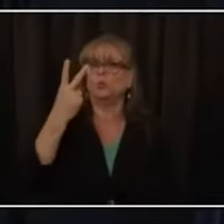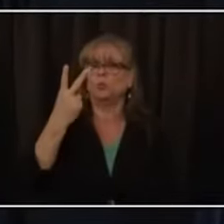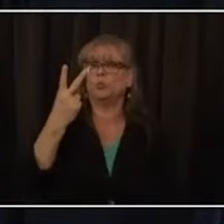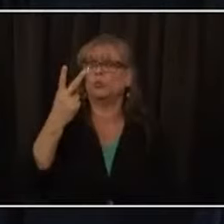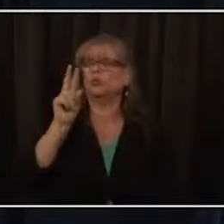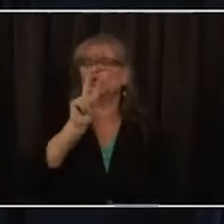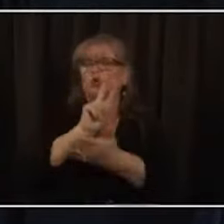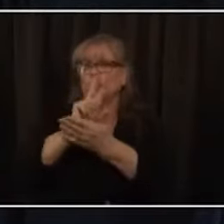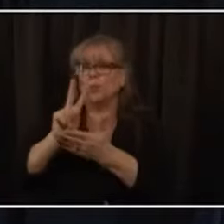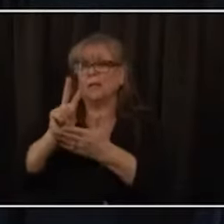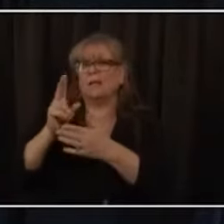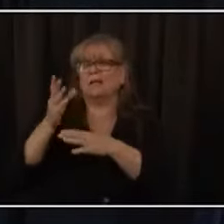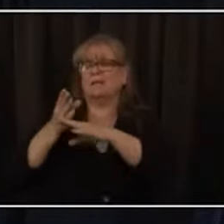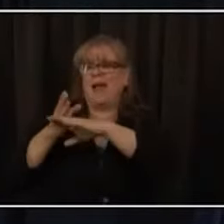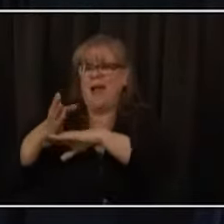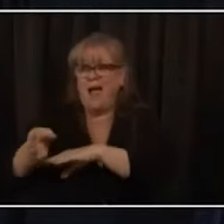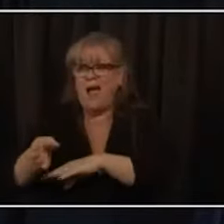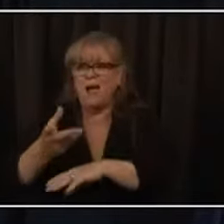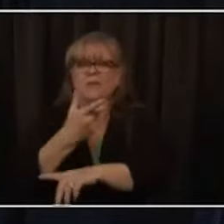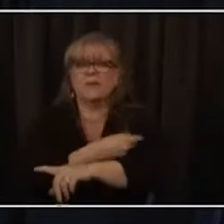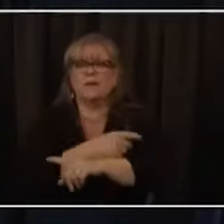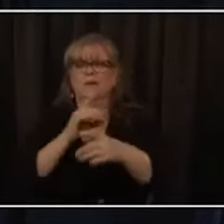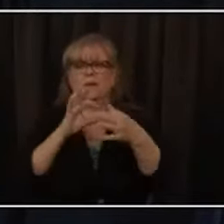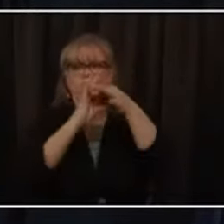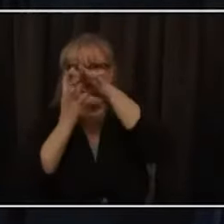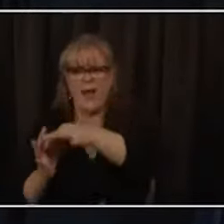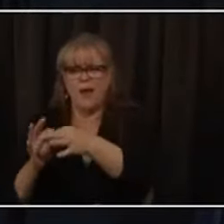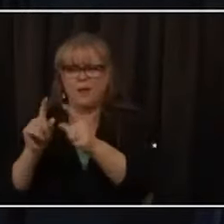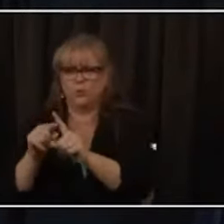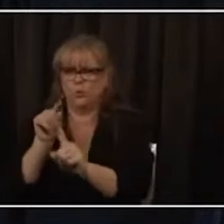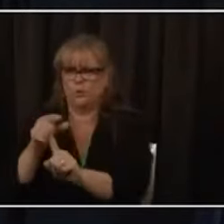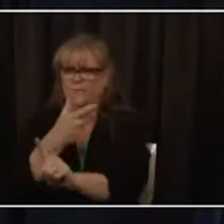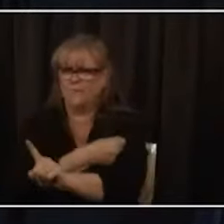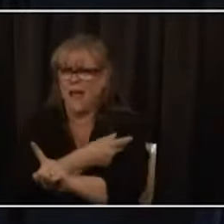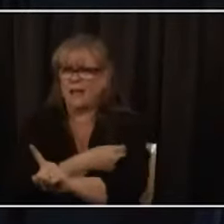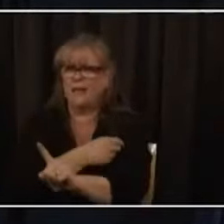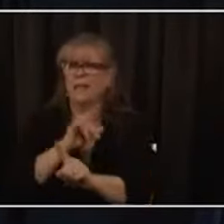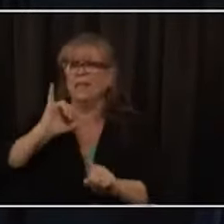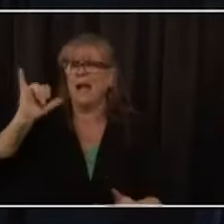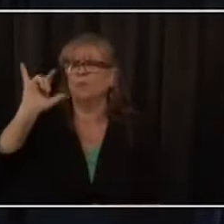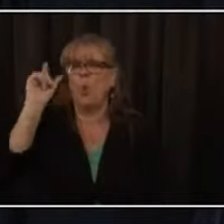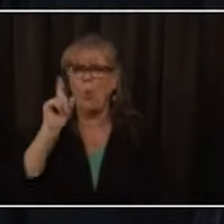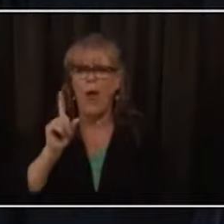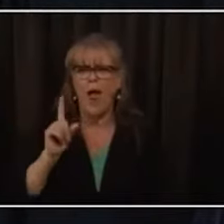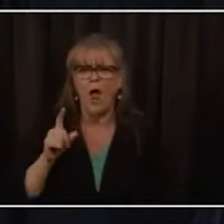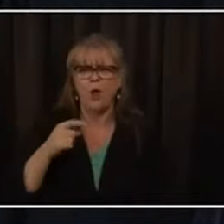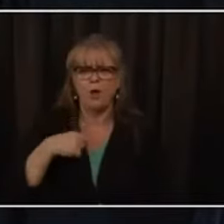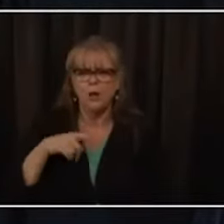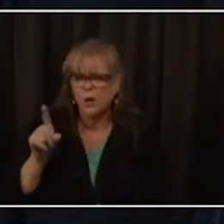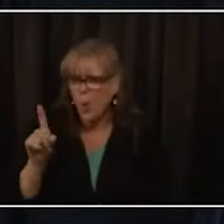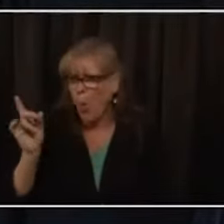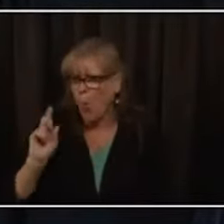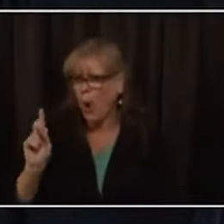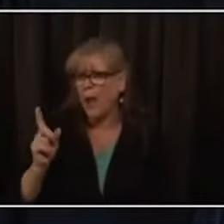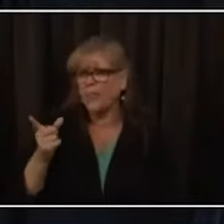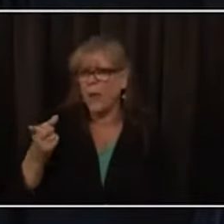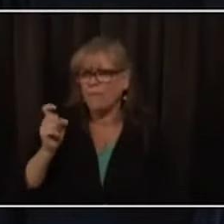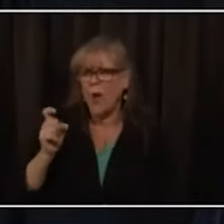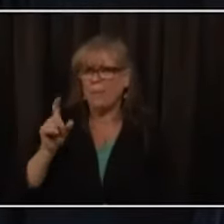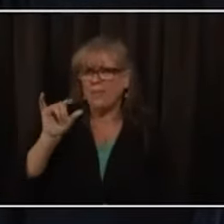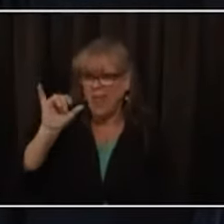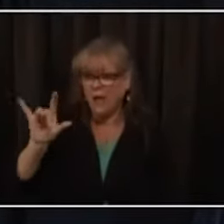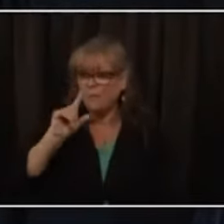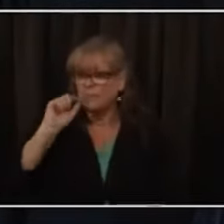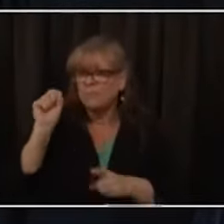may be associated with the vaccine. And further work will be done in the next 24 to 48 hours to understand whether these events of blood